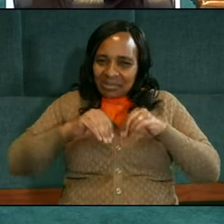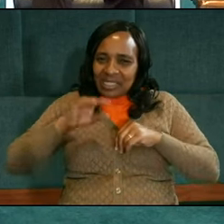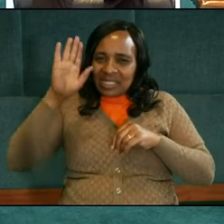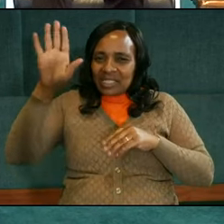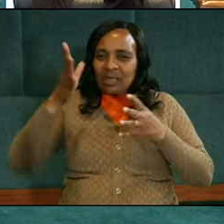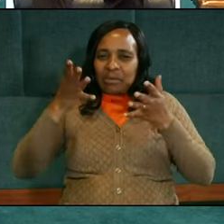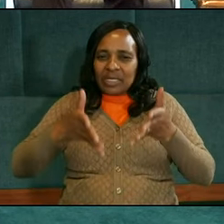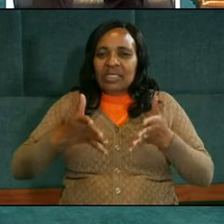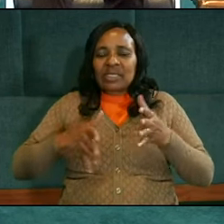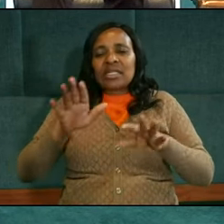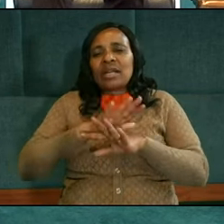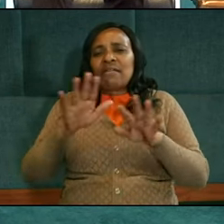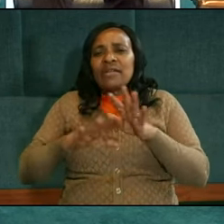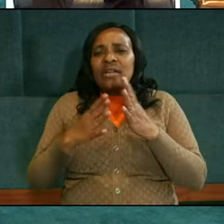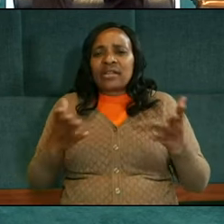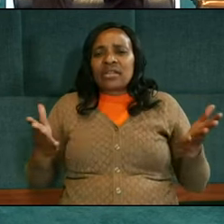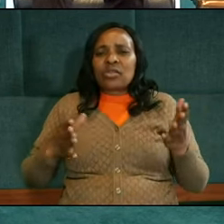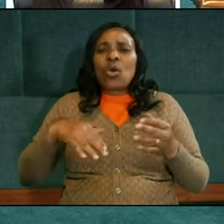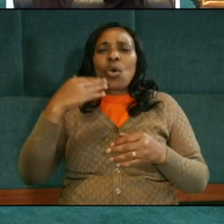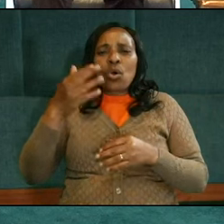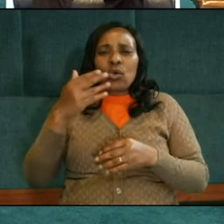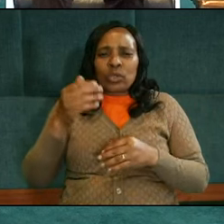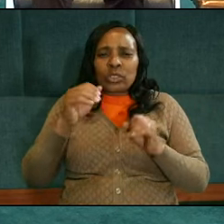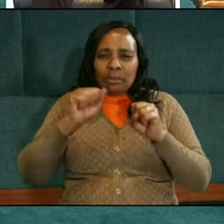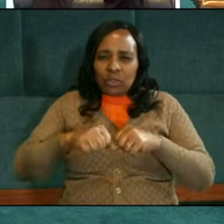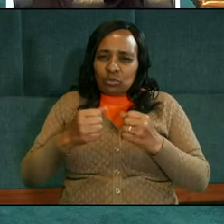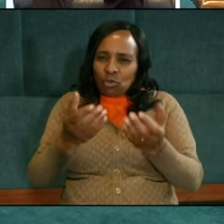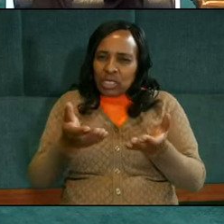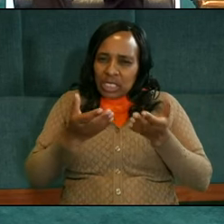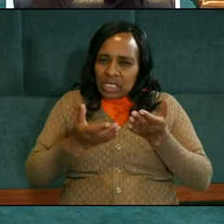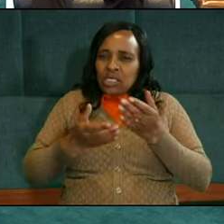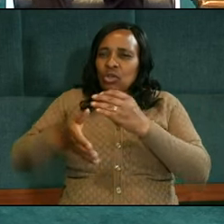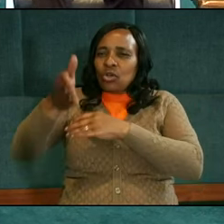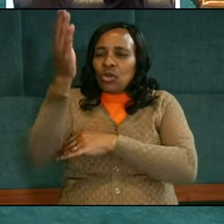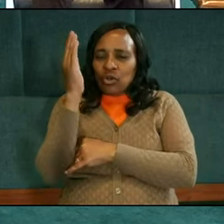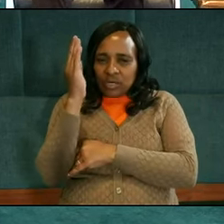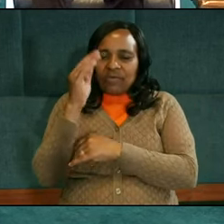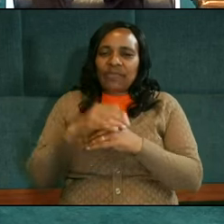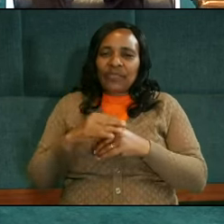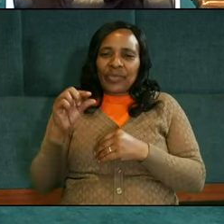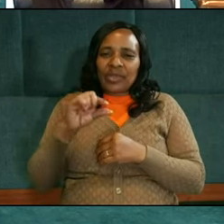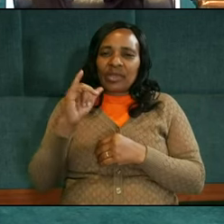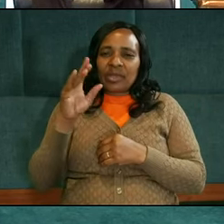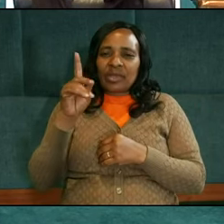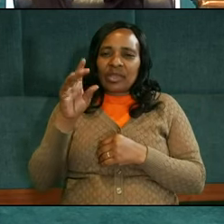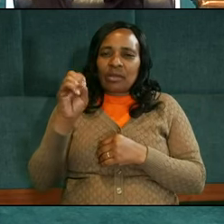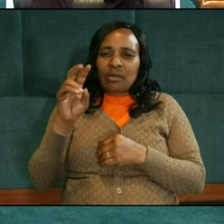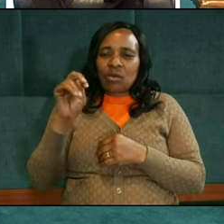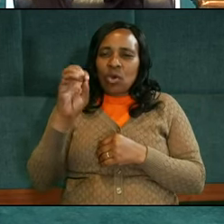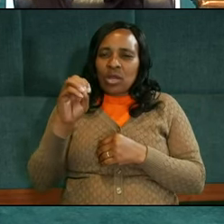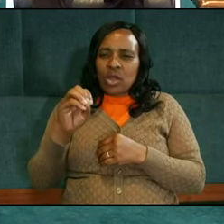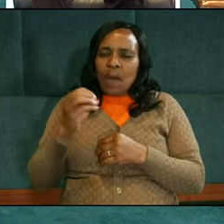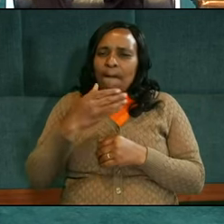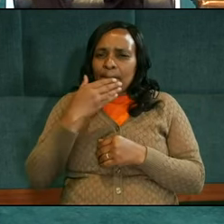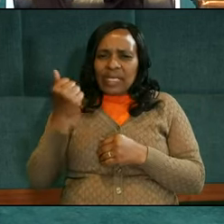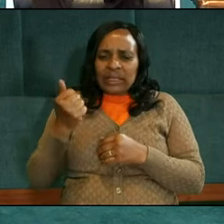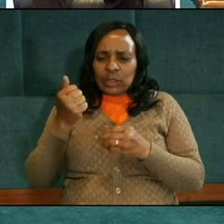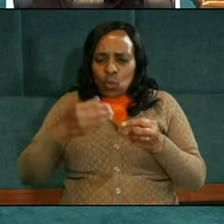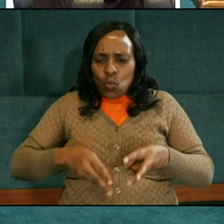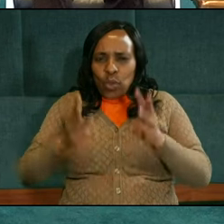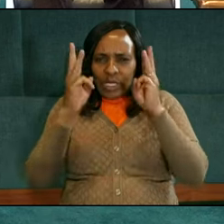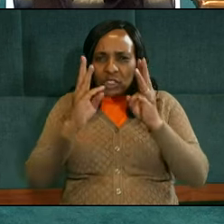In everything that we do, we're always going to need God. Mm-hmm. Gideon, what's the best method to